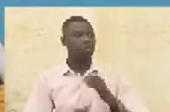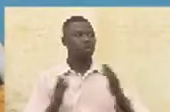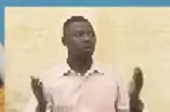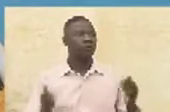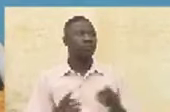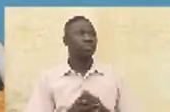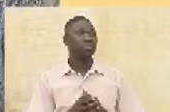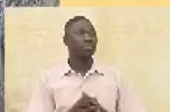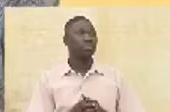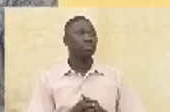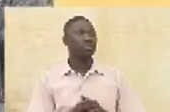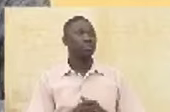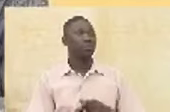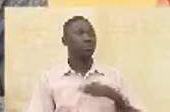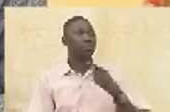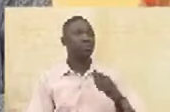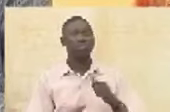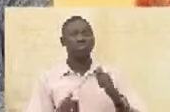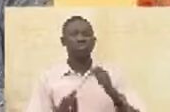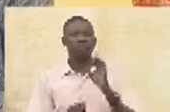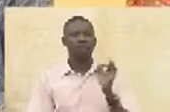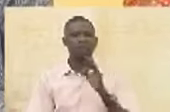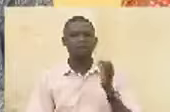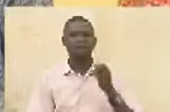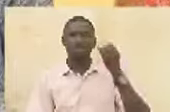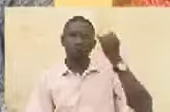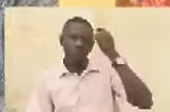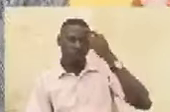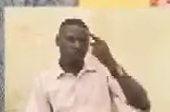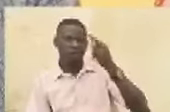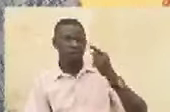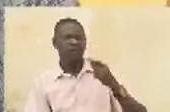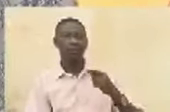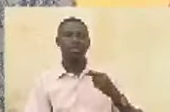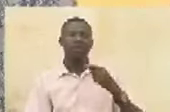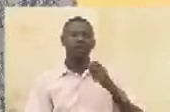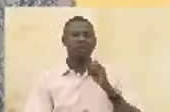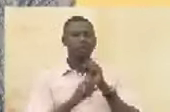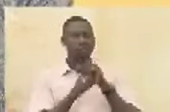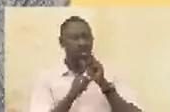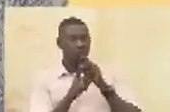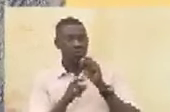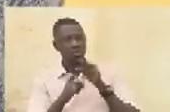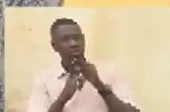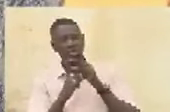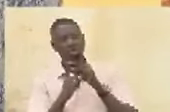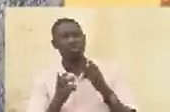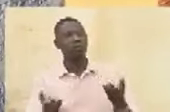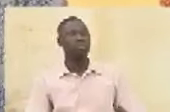indeed, Emma, for those very, very wise remarks. I hope